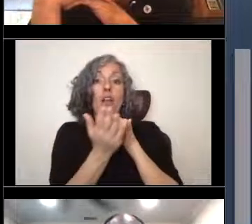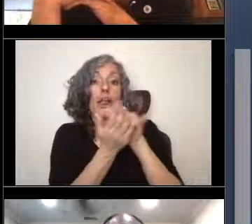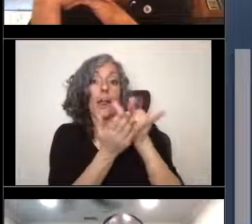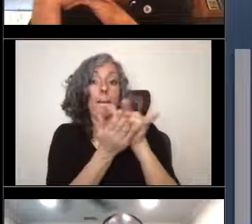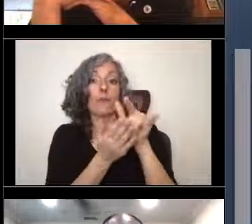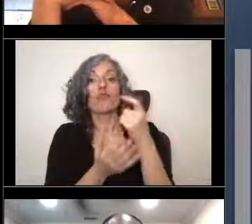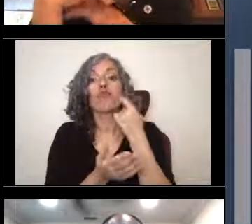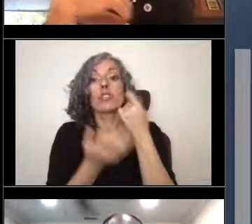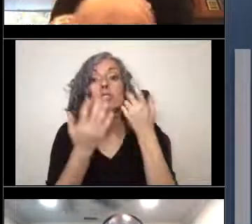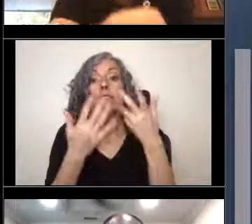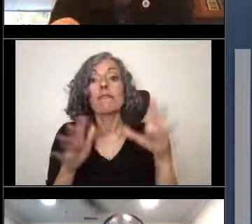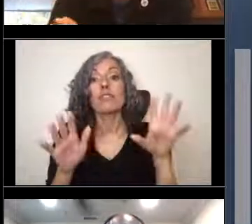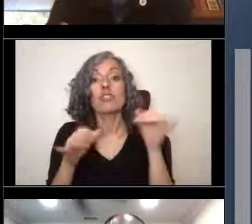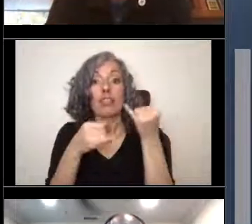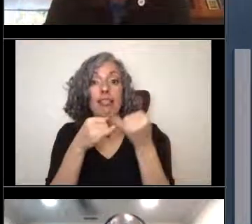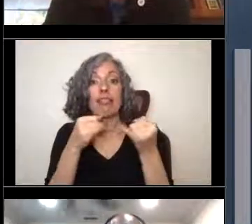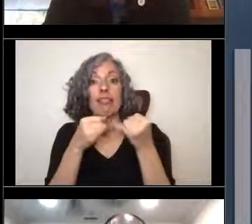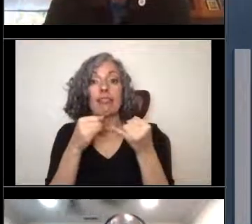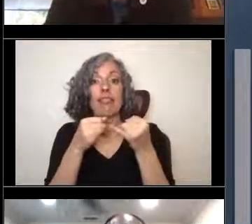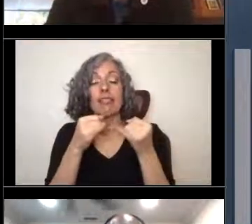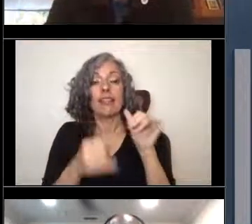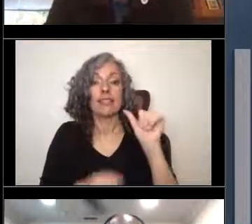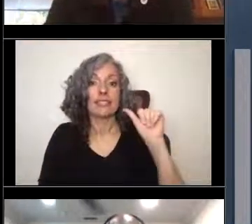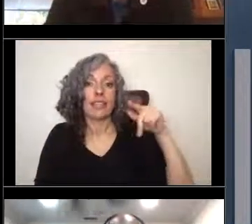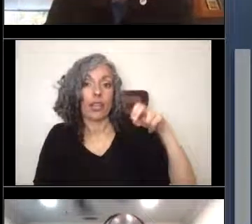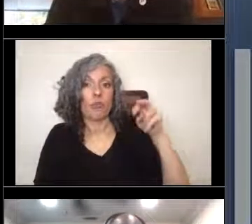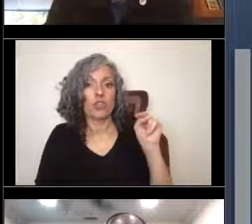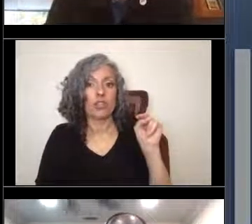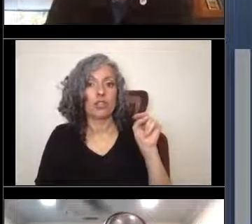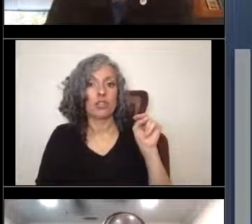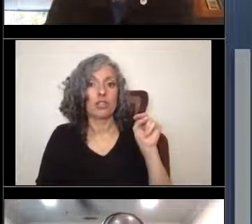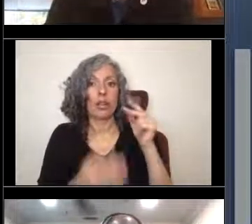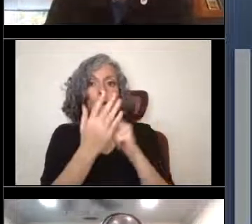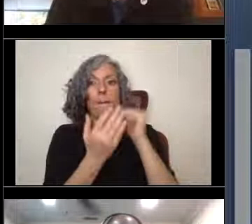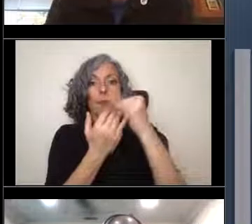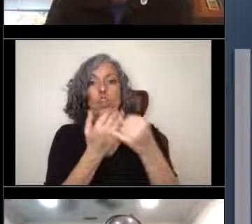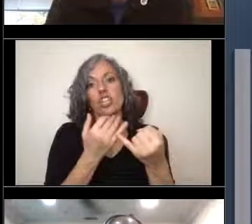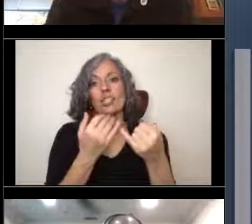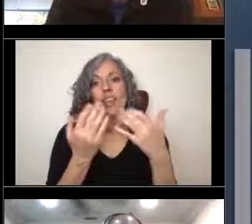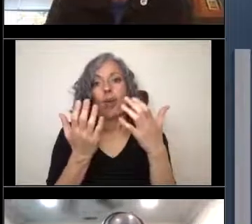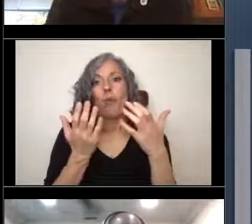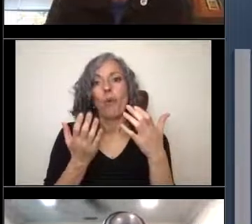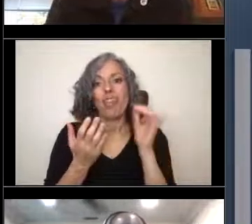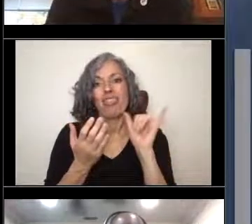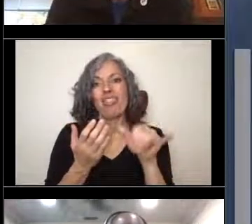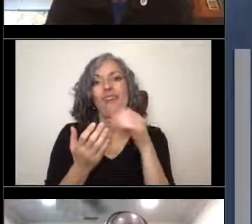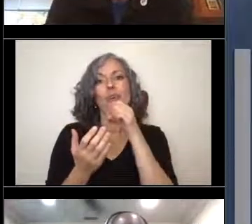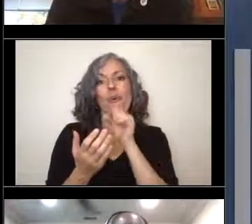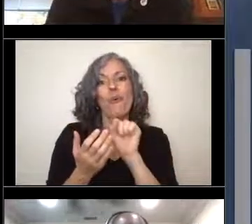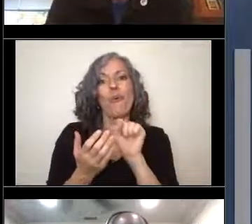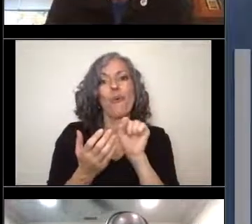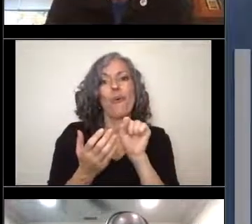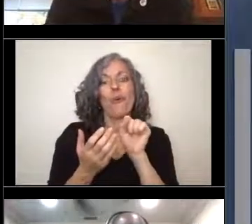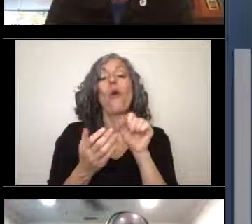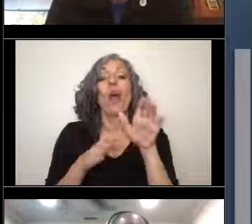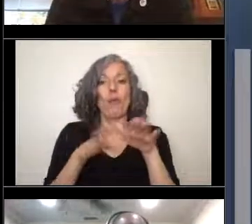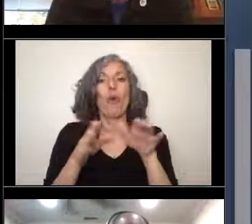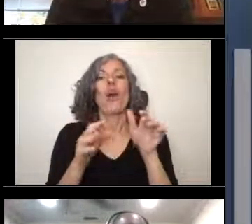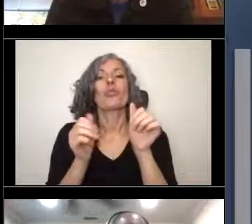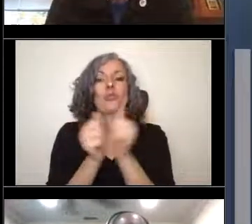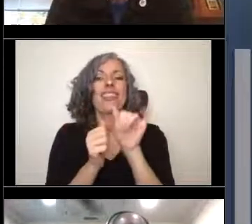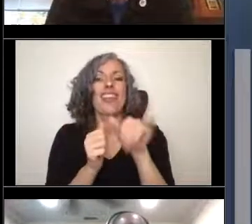its final phase of the apron project. I walked this old apron with Mark years ago. One of the things I said, we